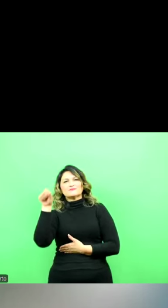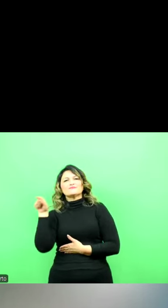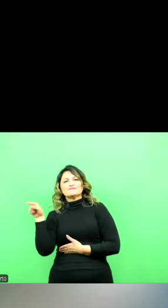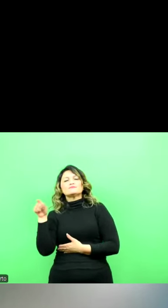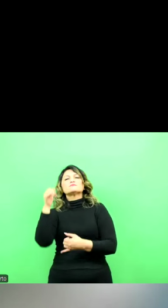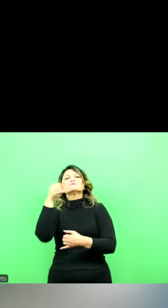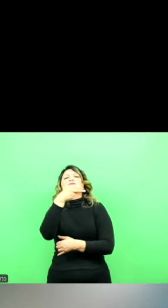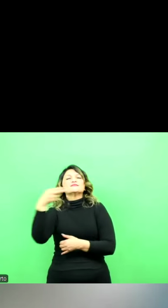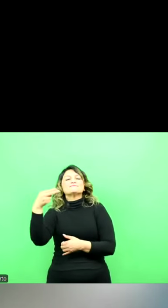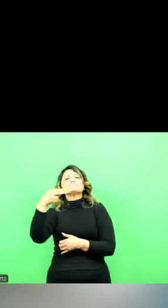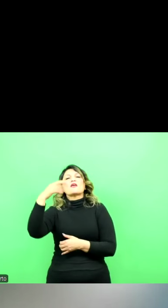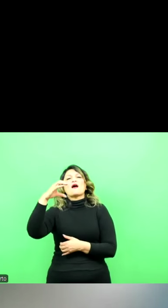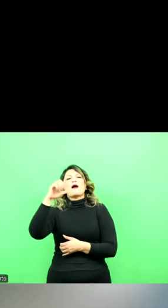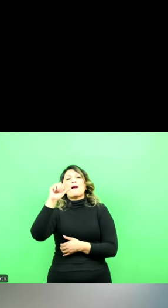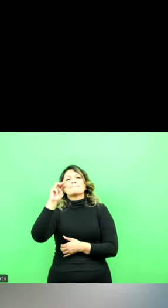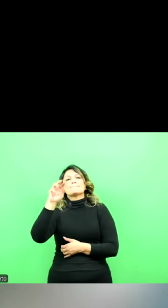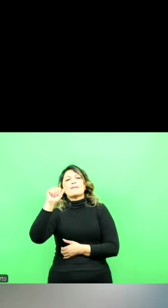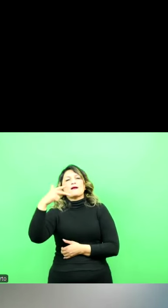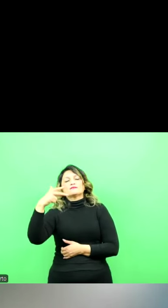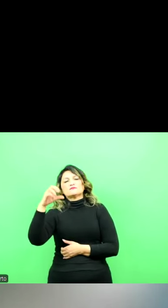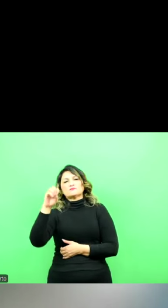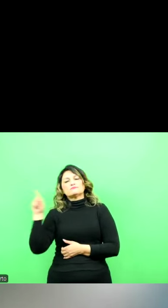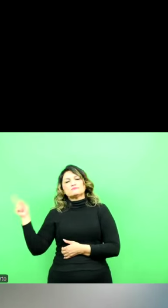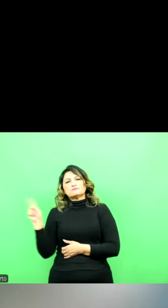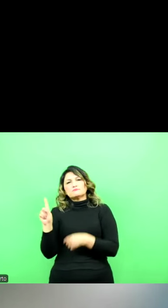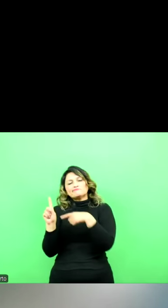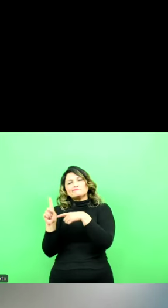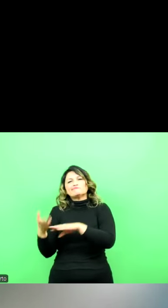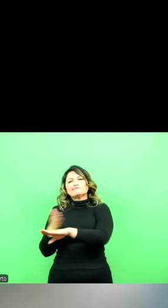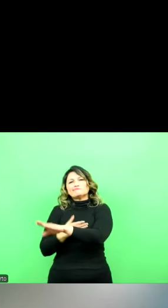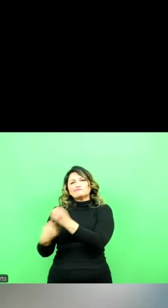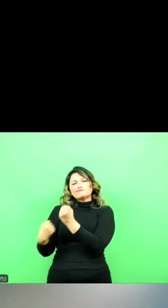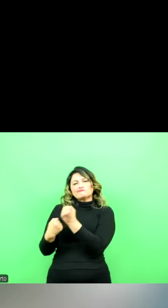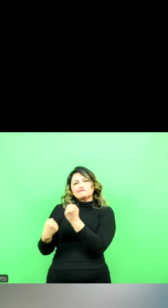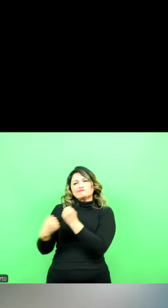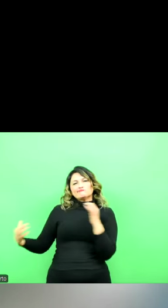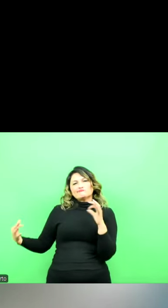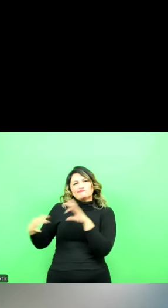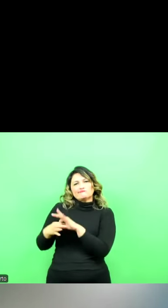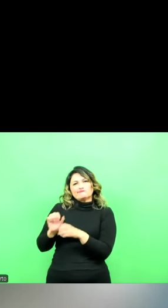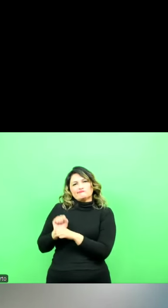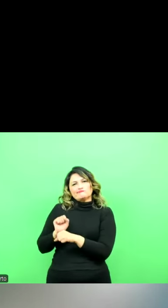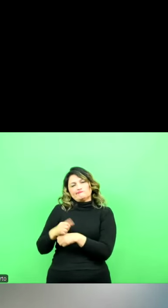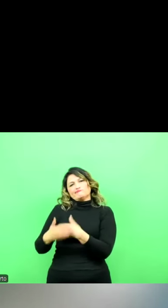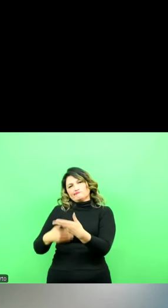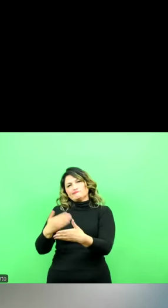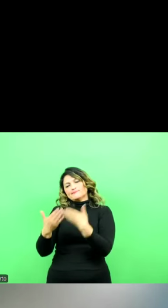Since 2003, the Mexican Institute of Social Security,